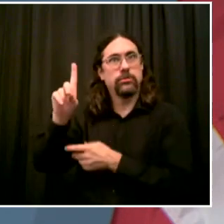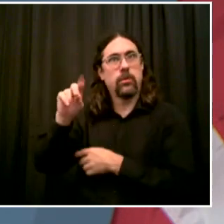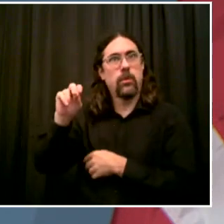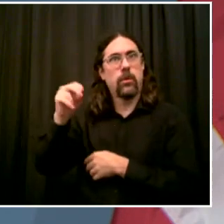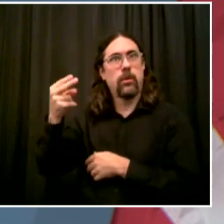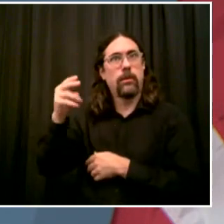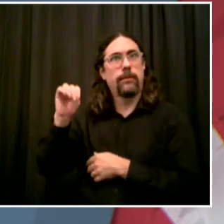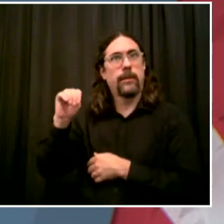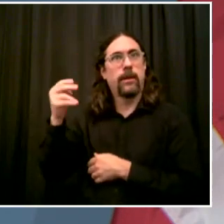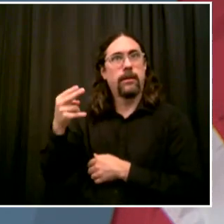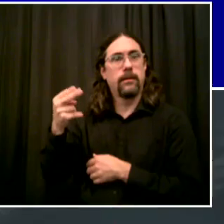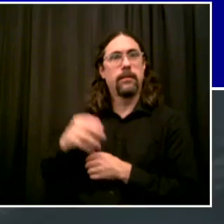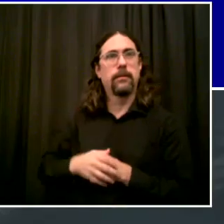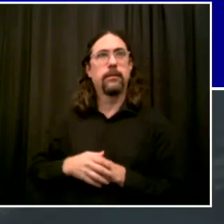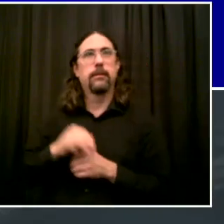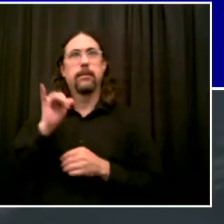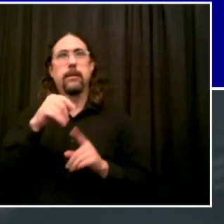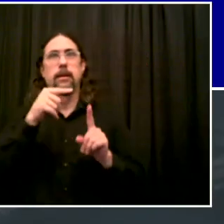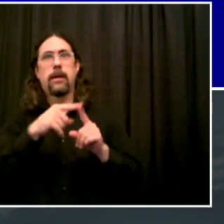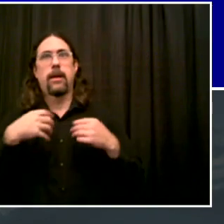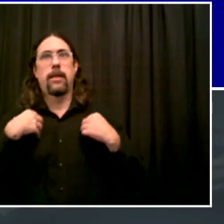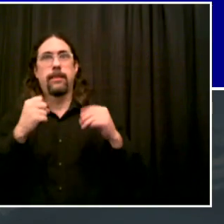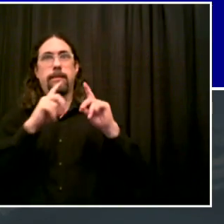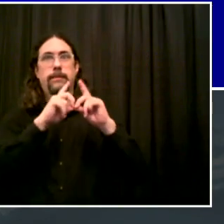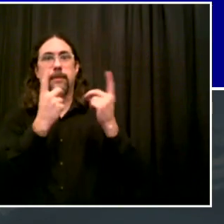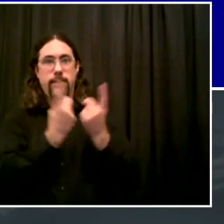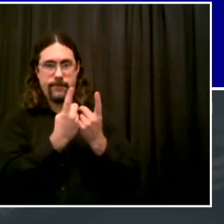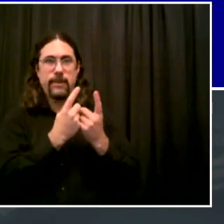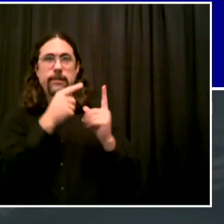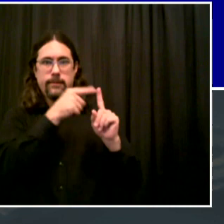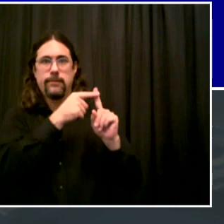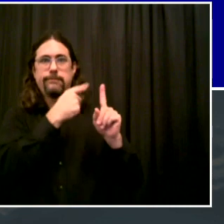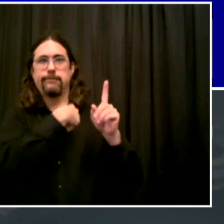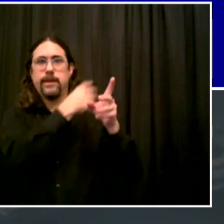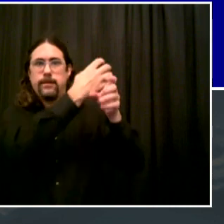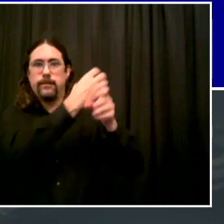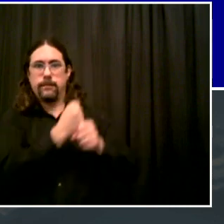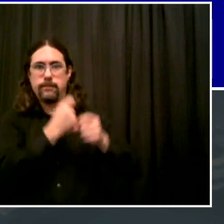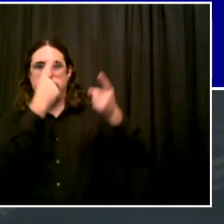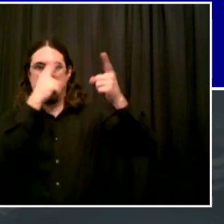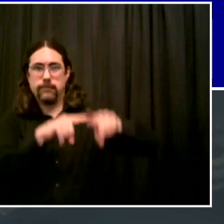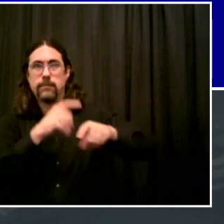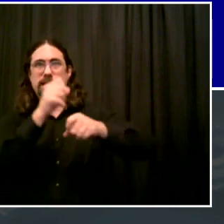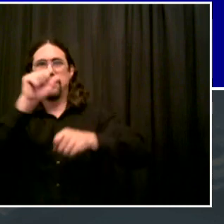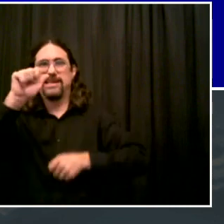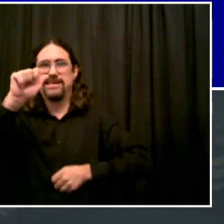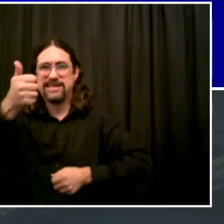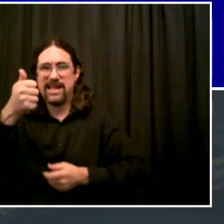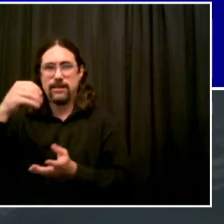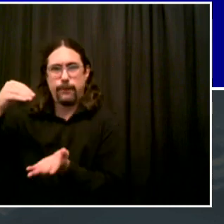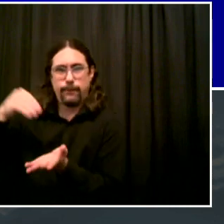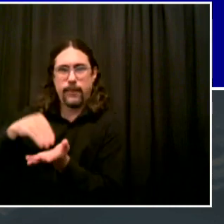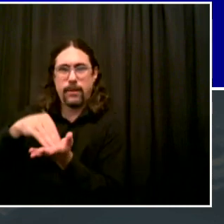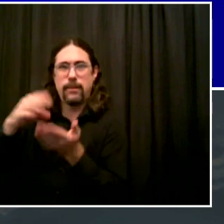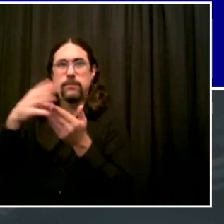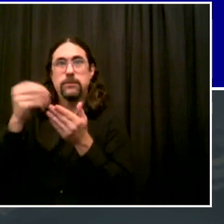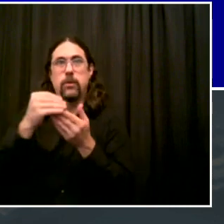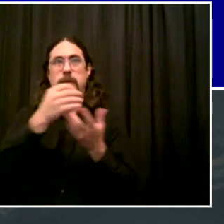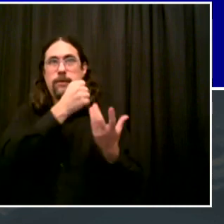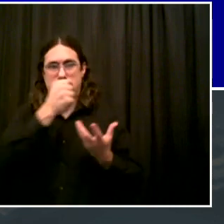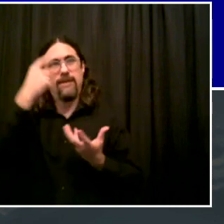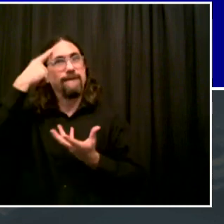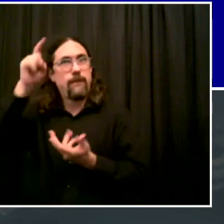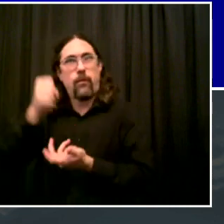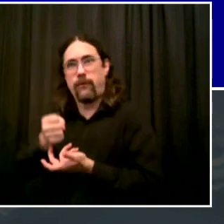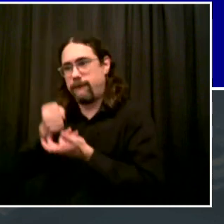million in grants to be awarded to more than 20 community-based organizations to support the test and trace efforts that have been going